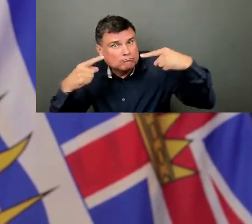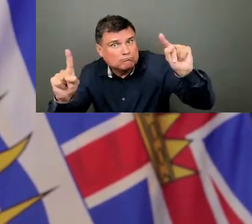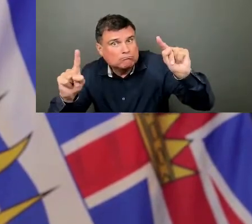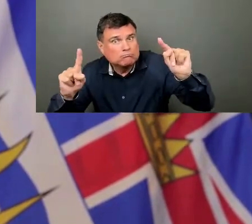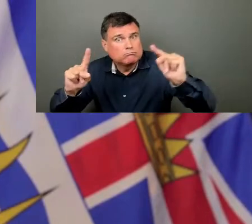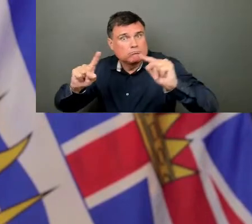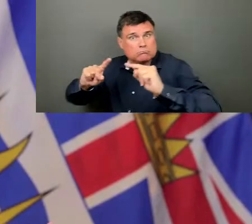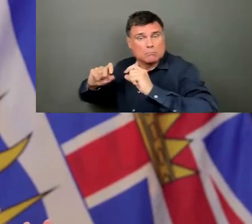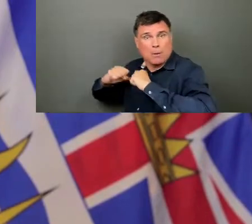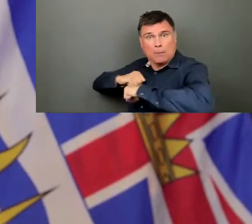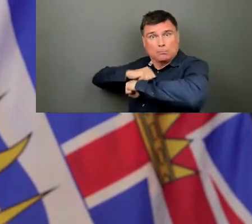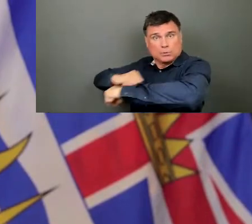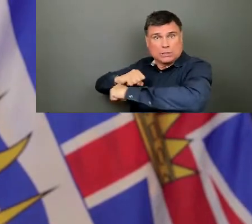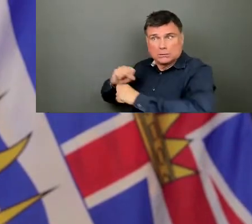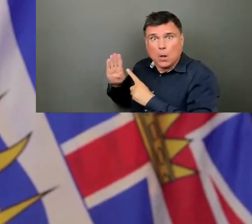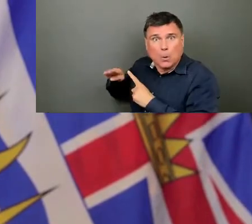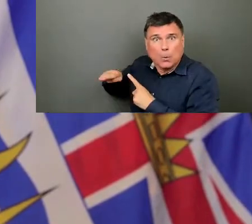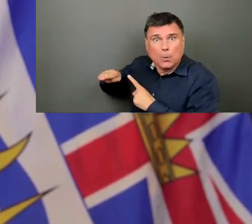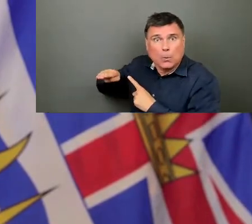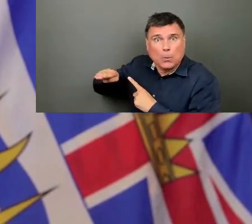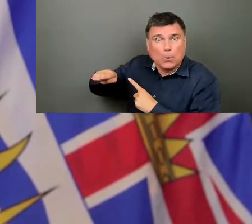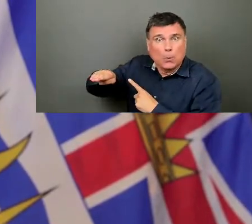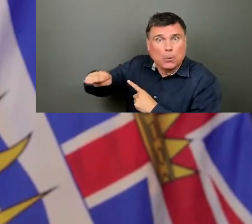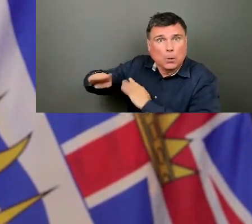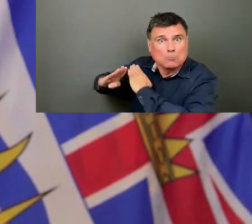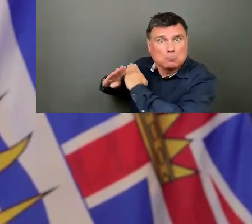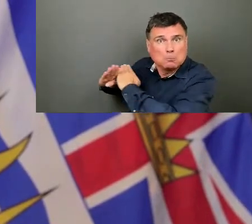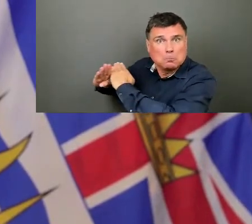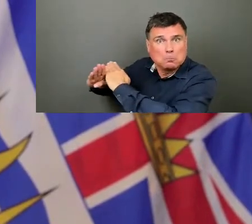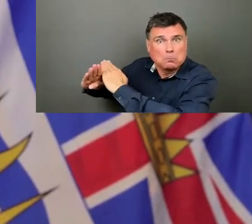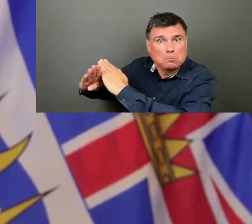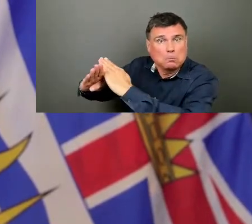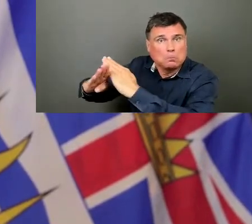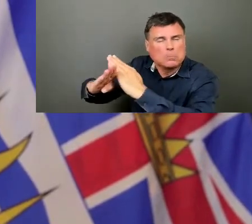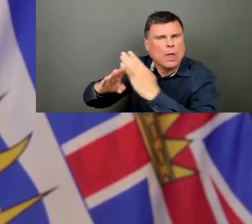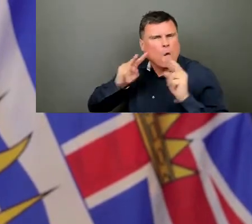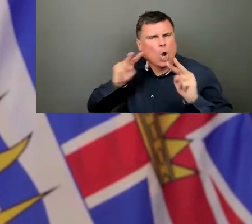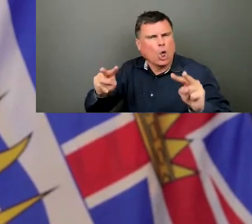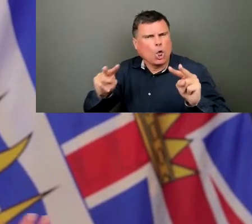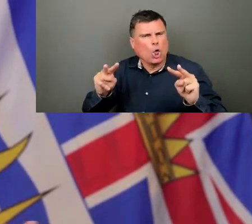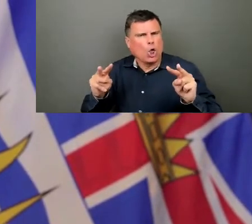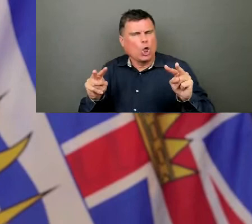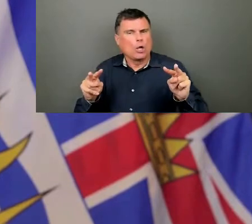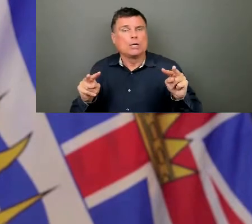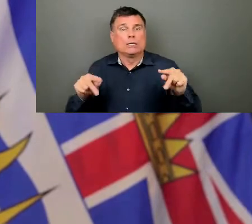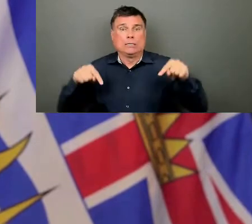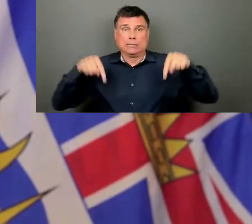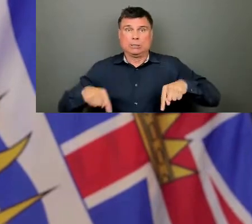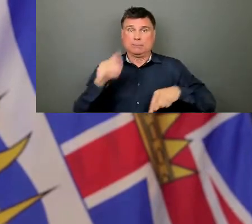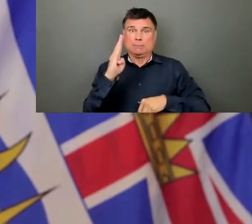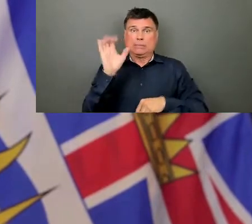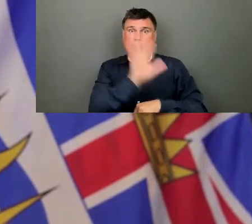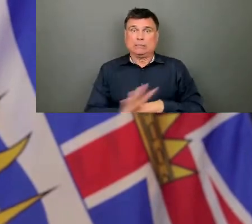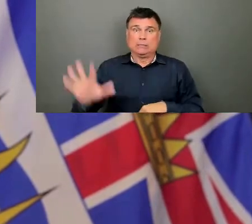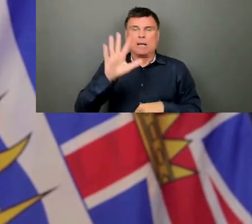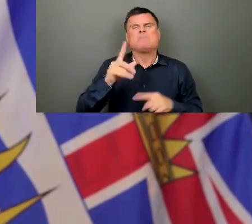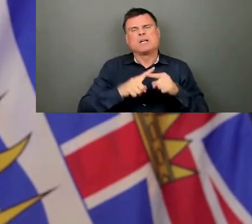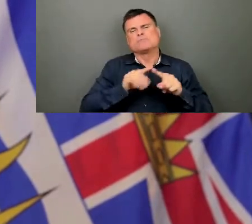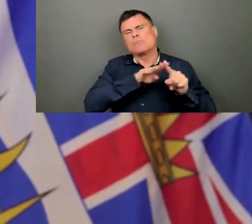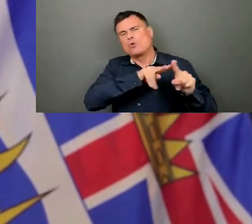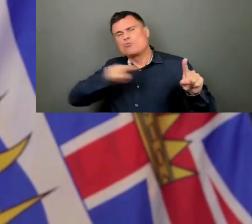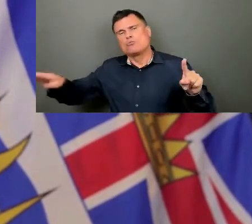and across Canada with an extended interval, as they did in the UK. And that, as I've said, it gives us